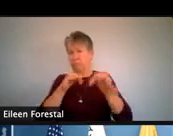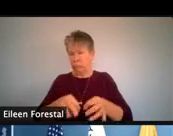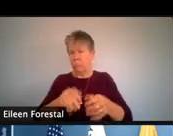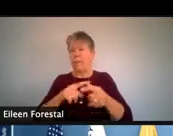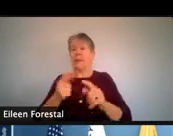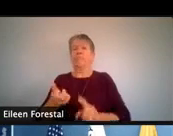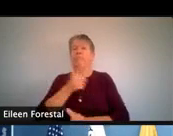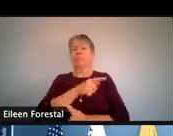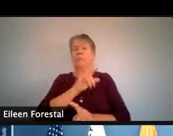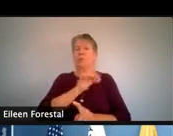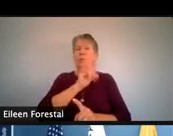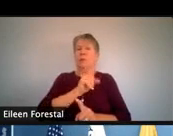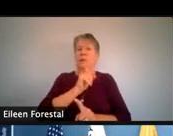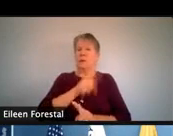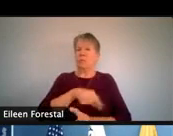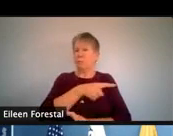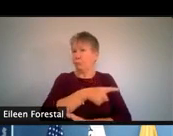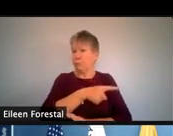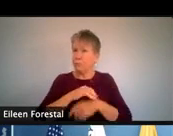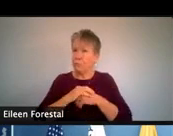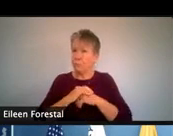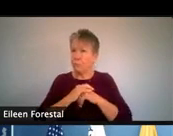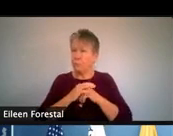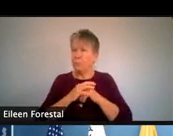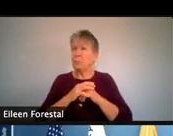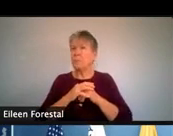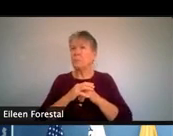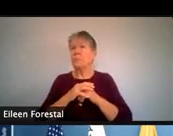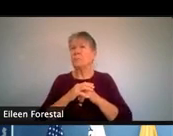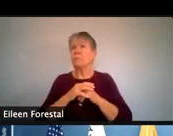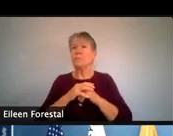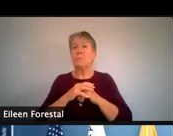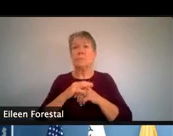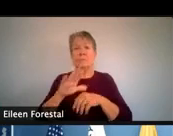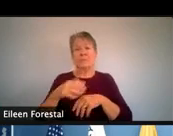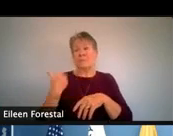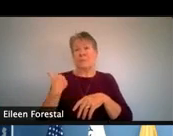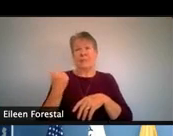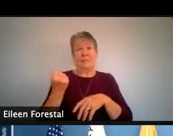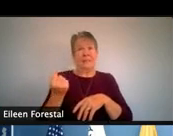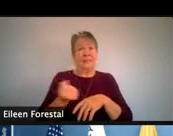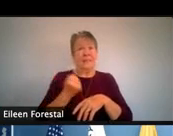So the Saturday spike that Daniel's referring to was